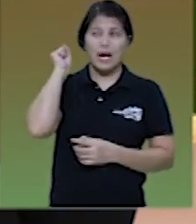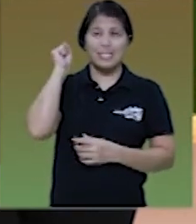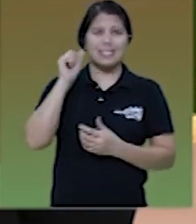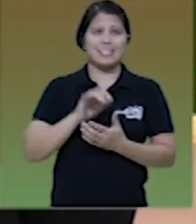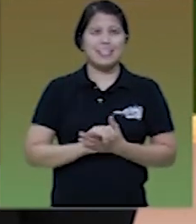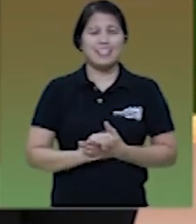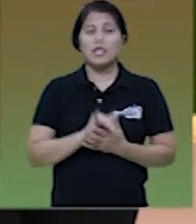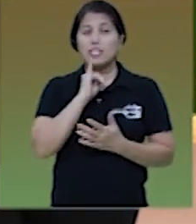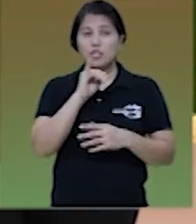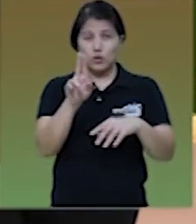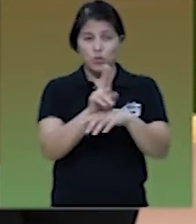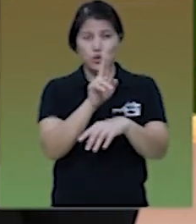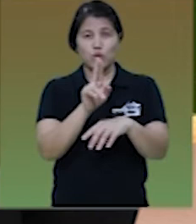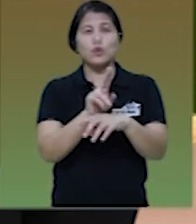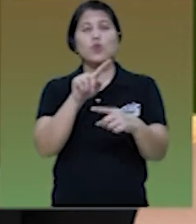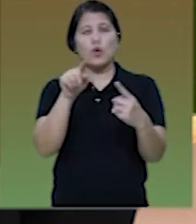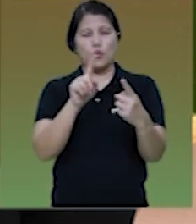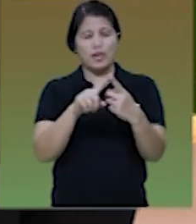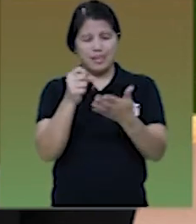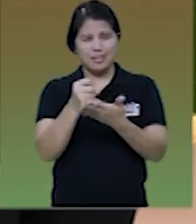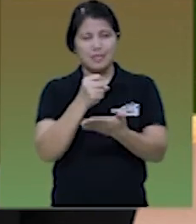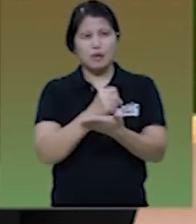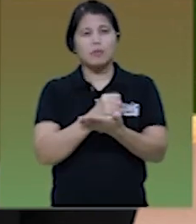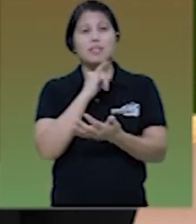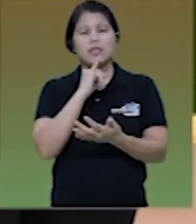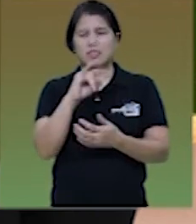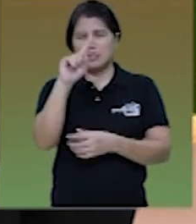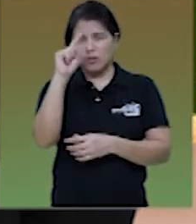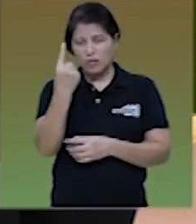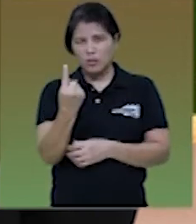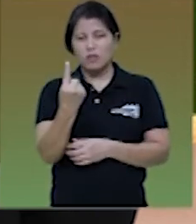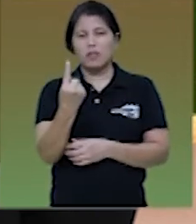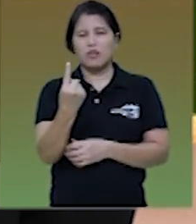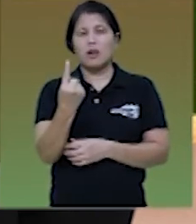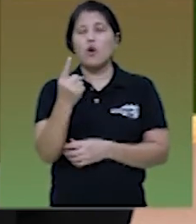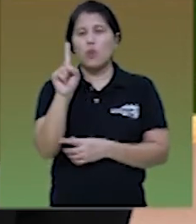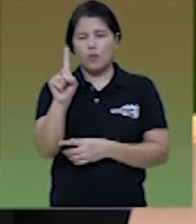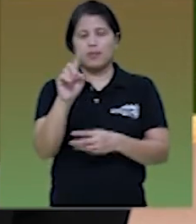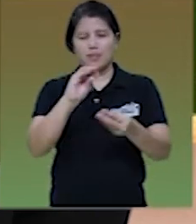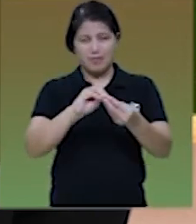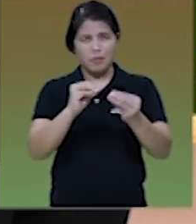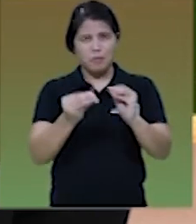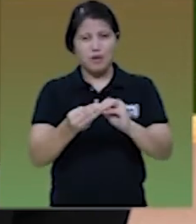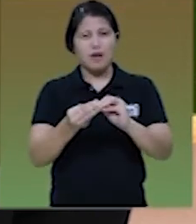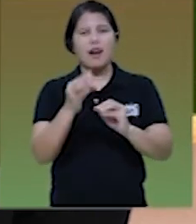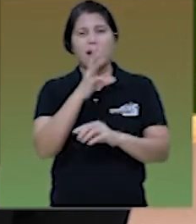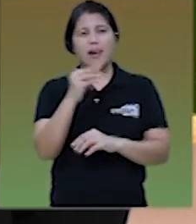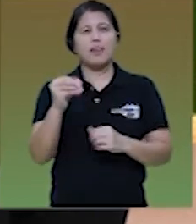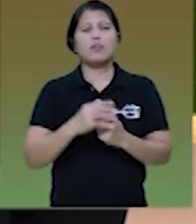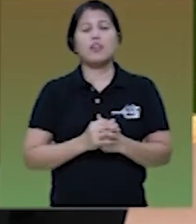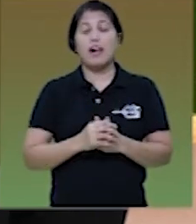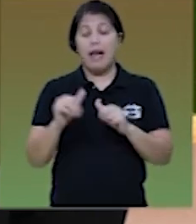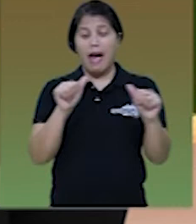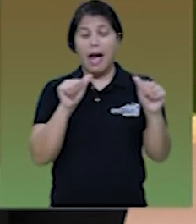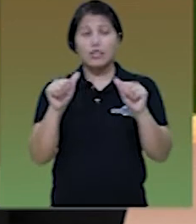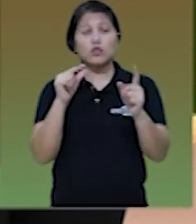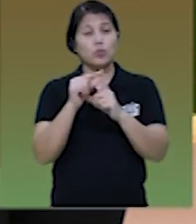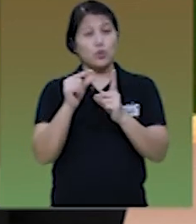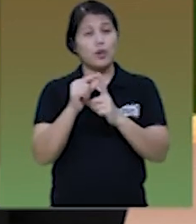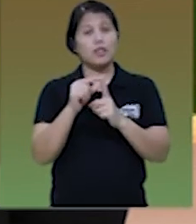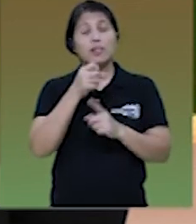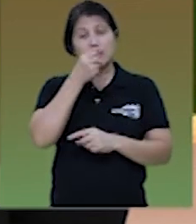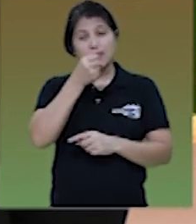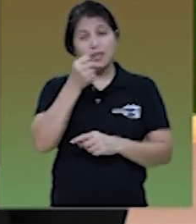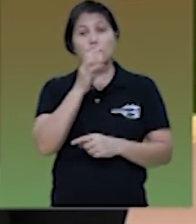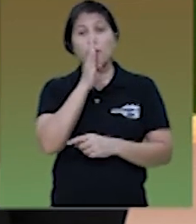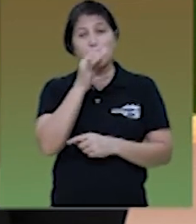Was is used when the subject is singular or one in number, and the action word or